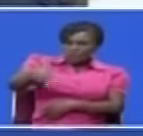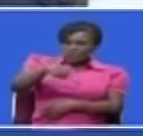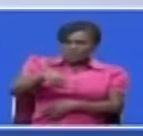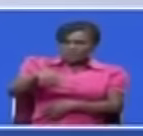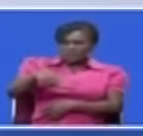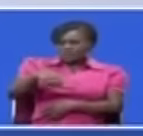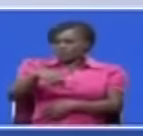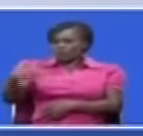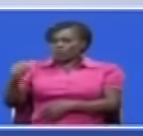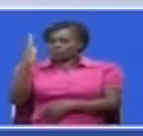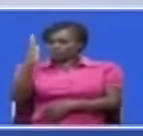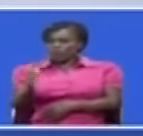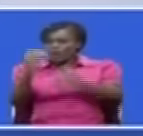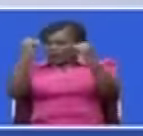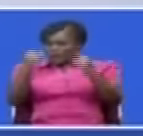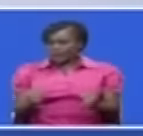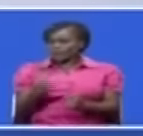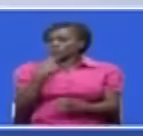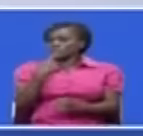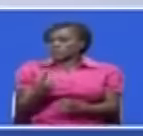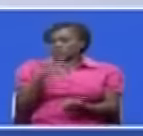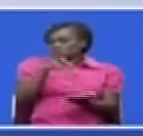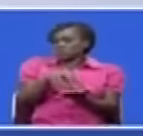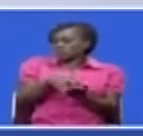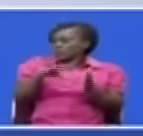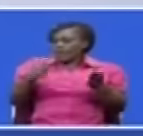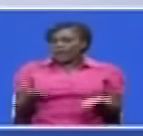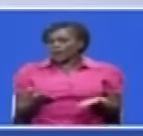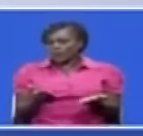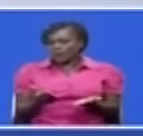going in this direction. And it's very hard to sway opinion once it's that,